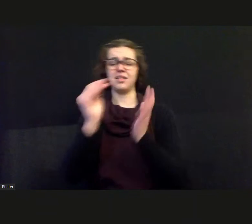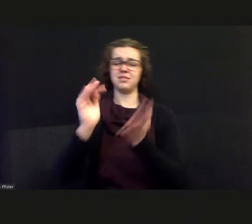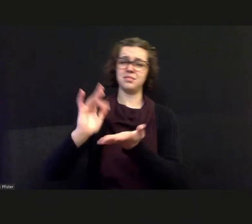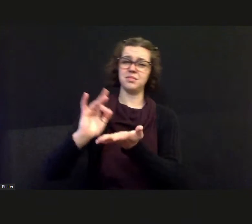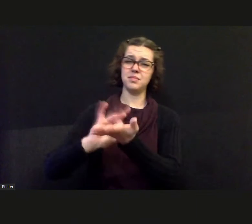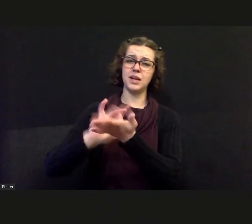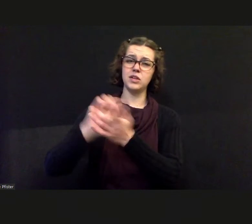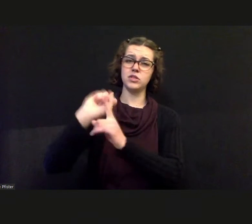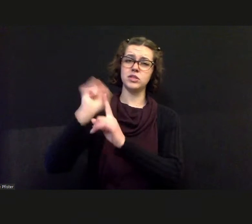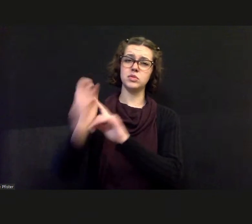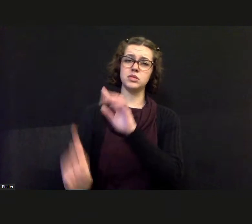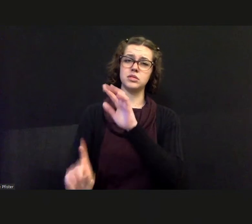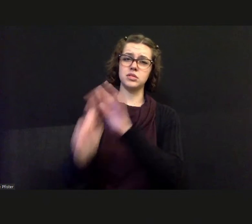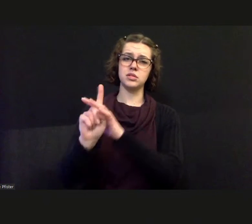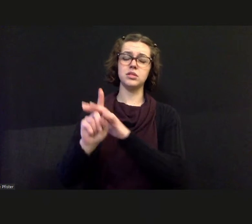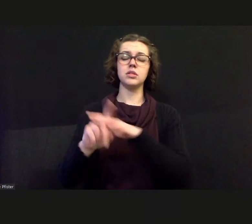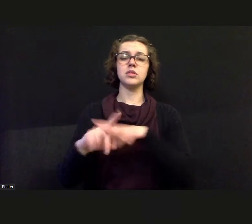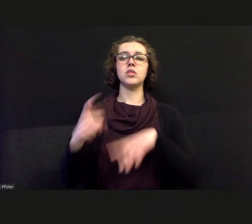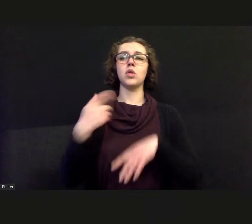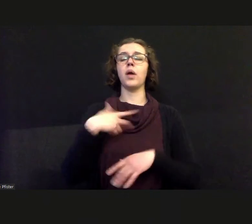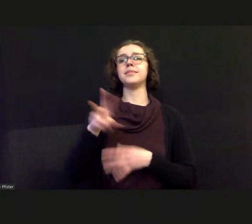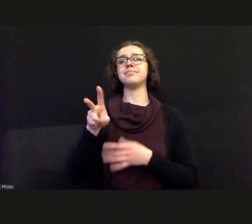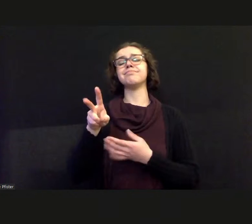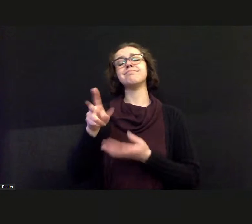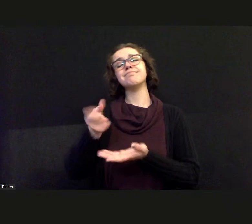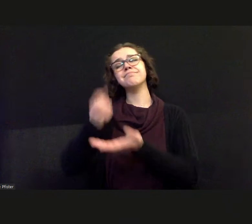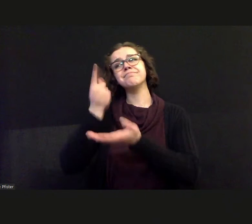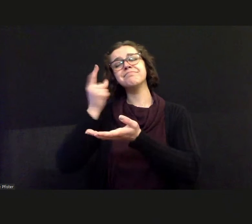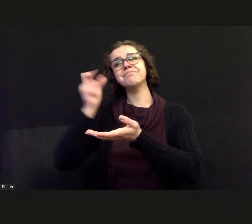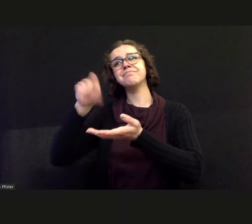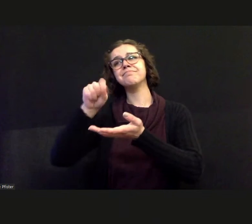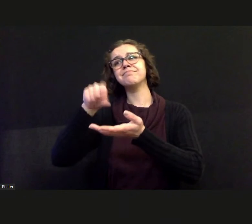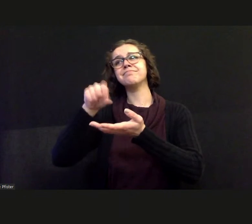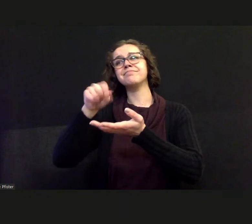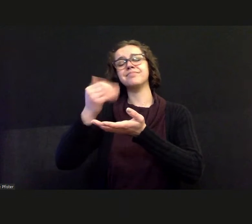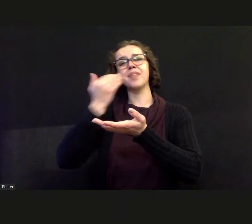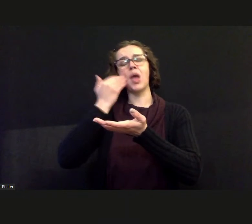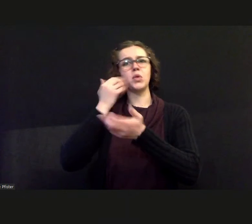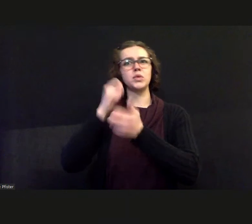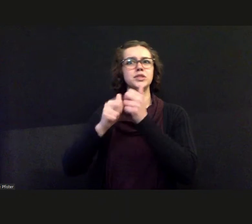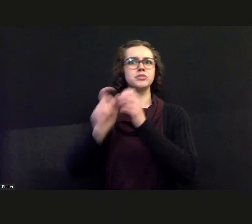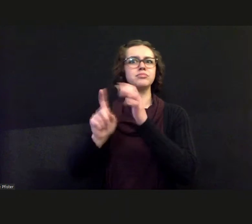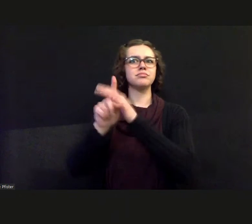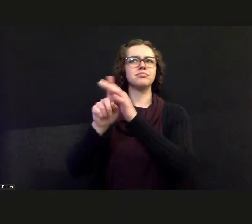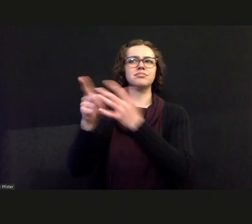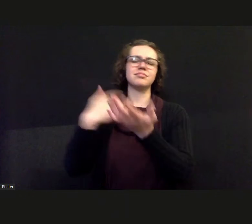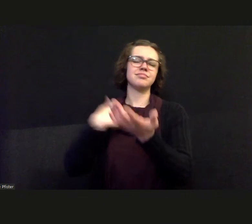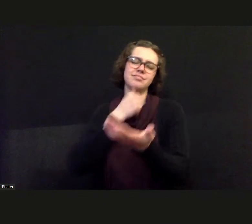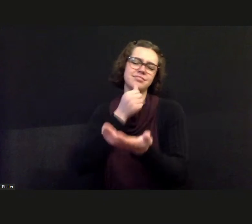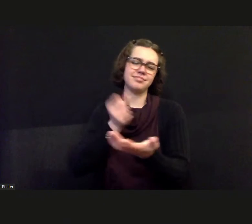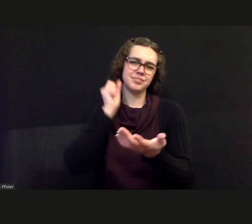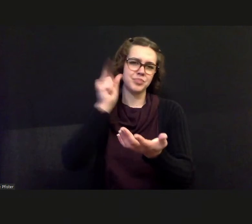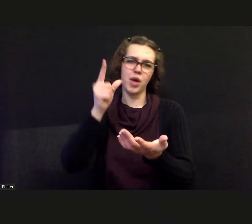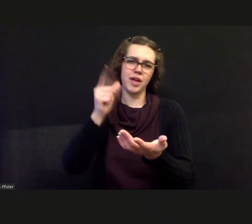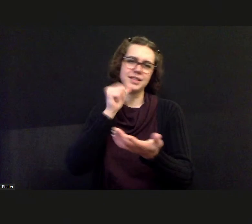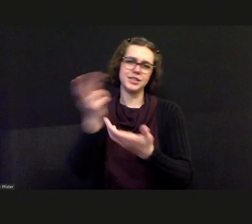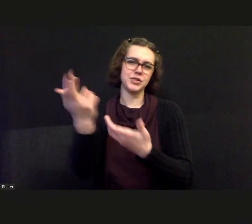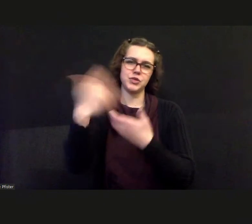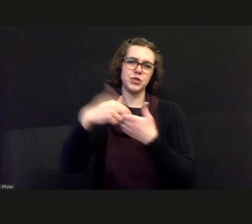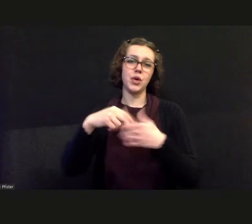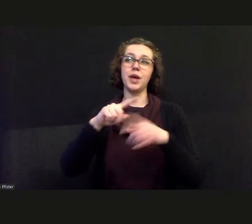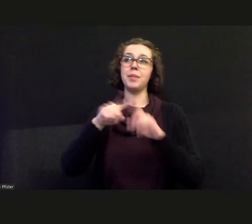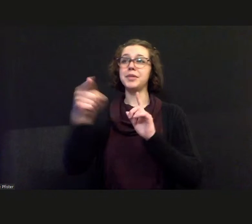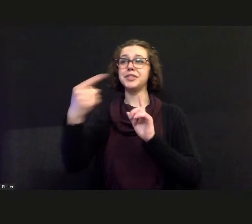And so it didn't surprise me. And I had known these were issues, but it didn't surprise me that she didn't join the panel. But